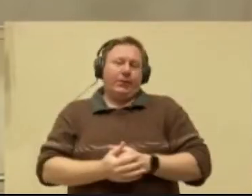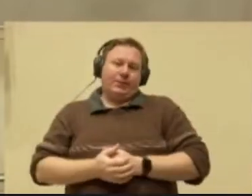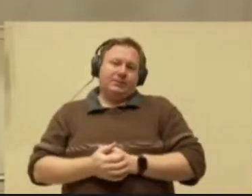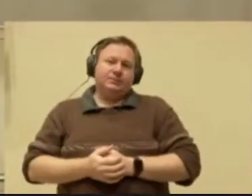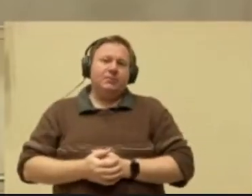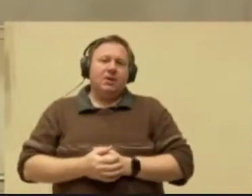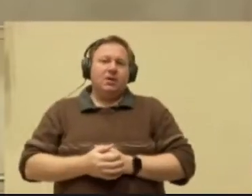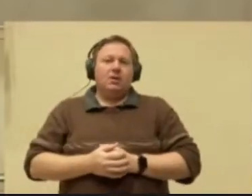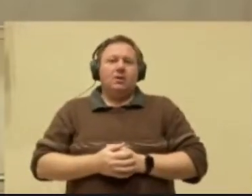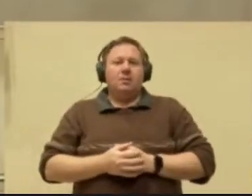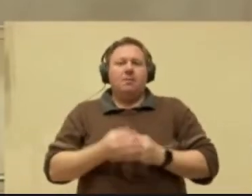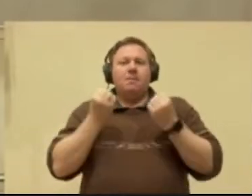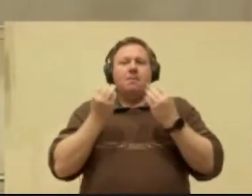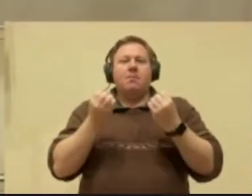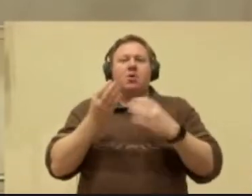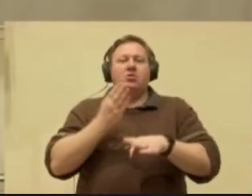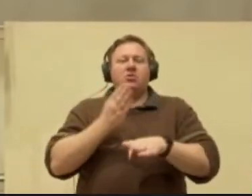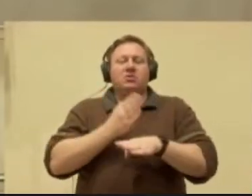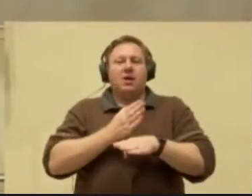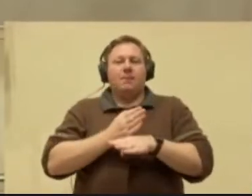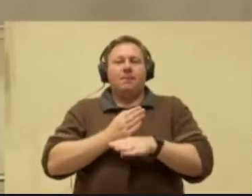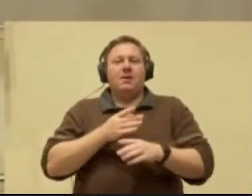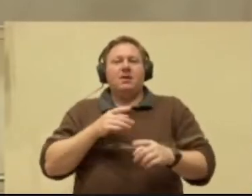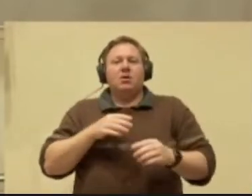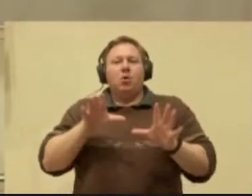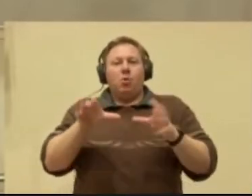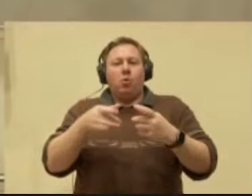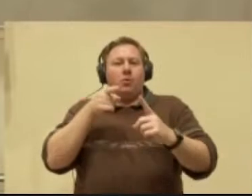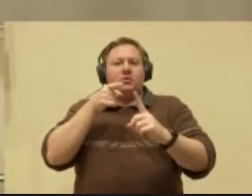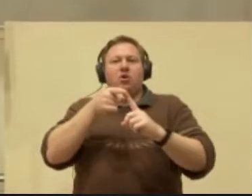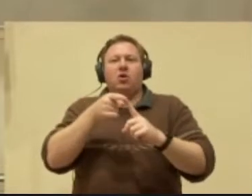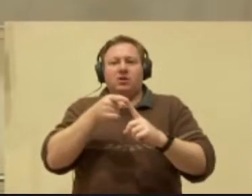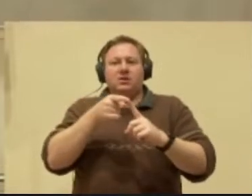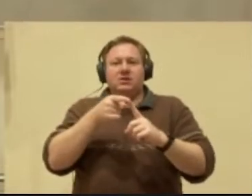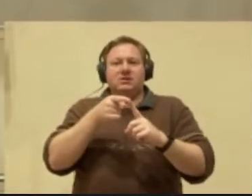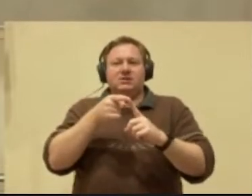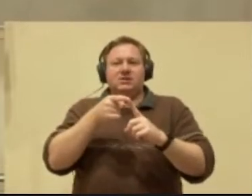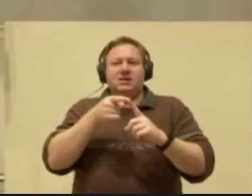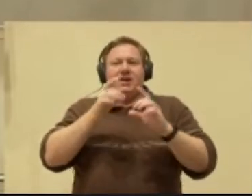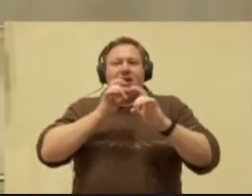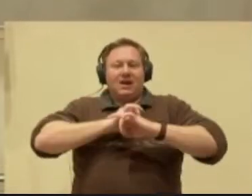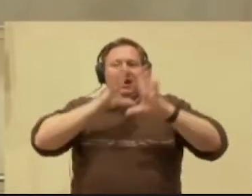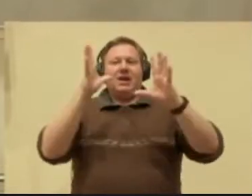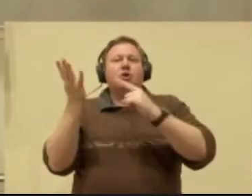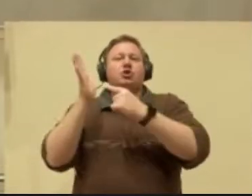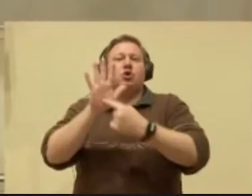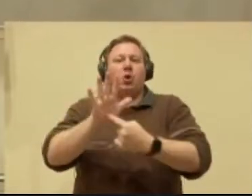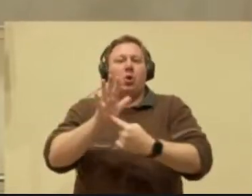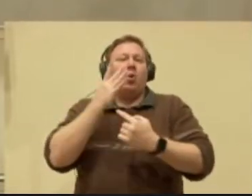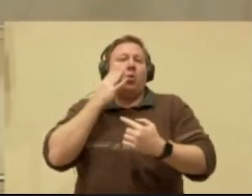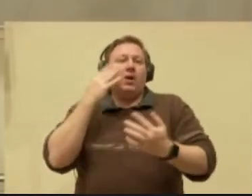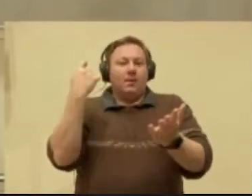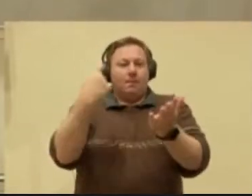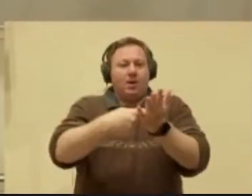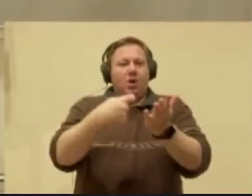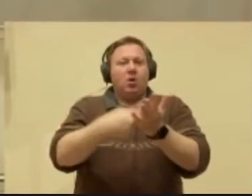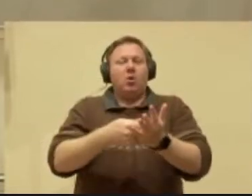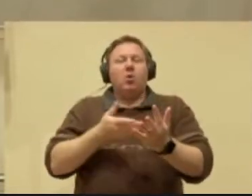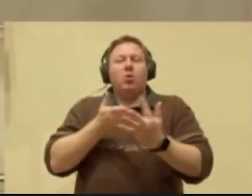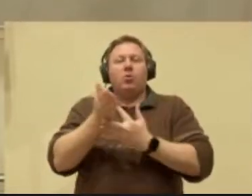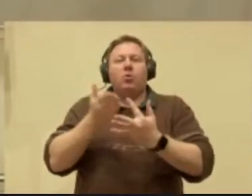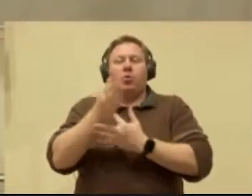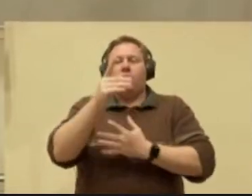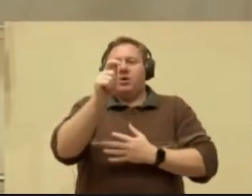instances the target groups become more visible only when procurement is done through the tendering